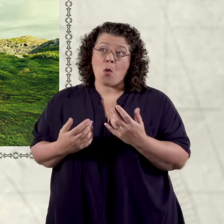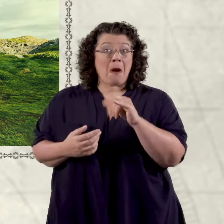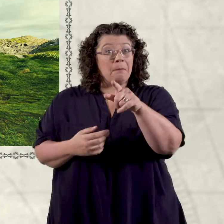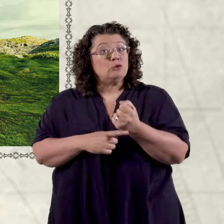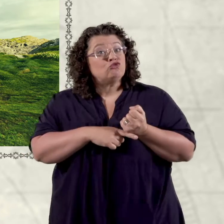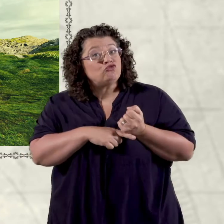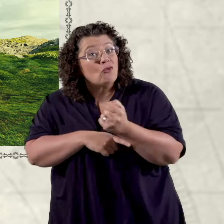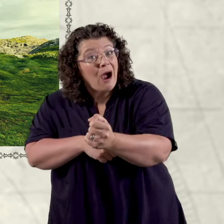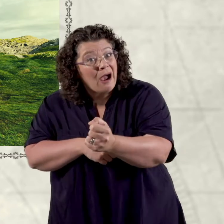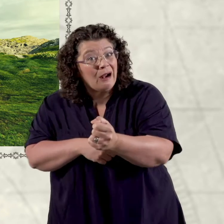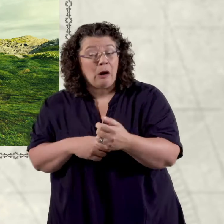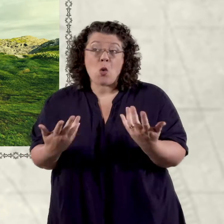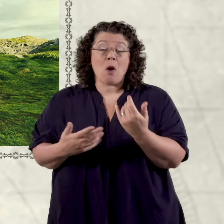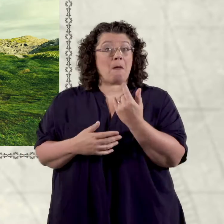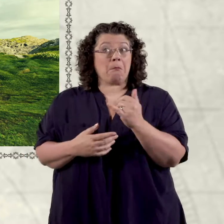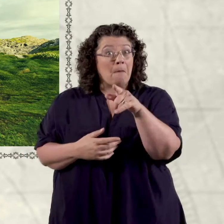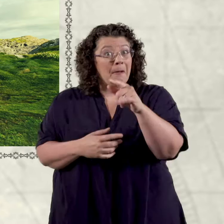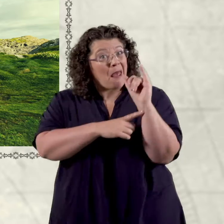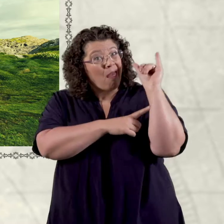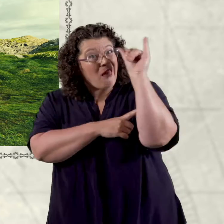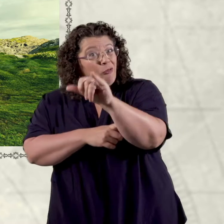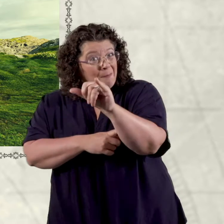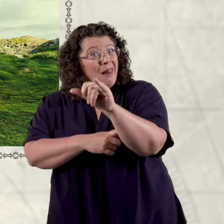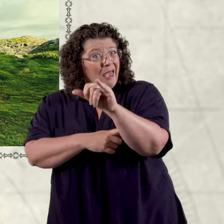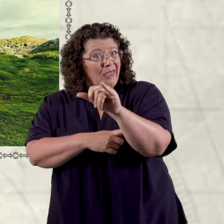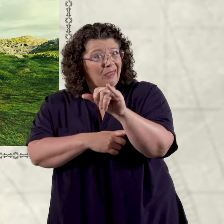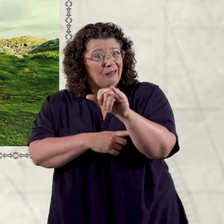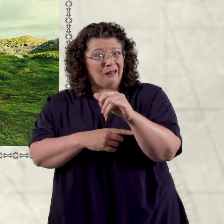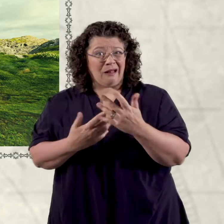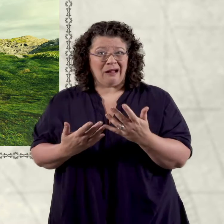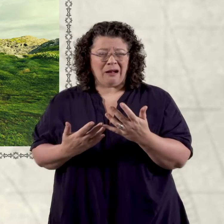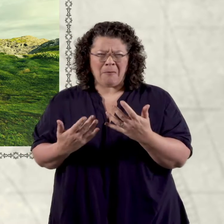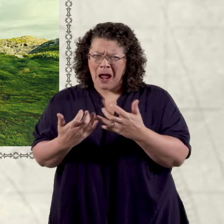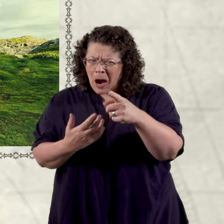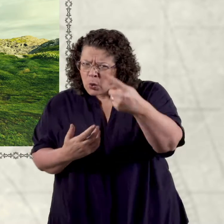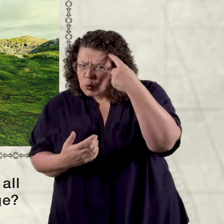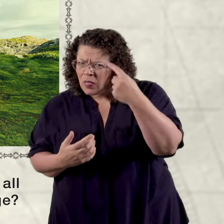car, maybe? Yes? By train? On an aeroplane?